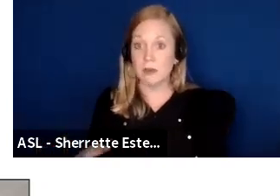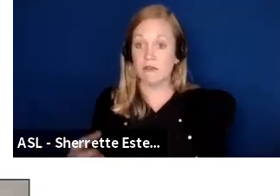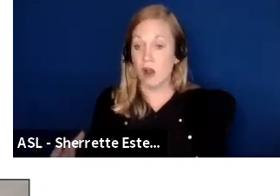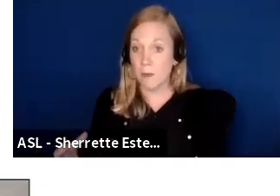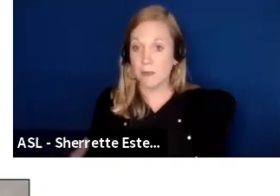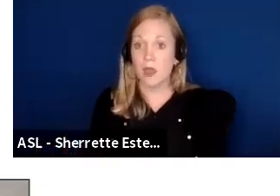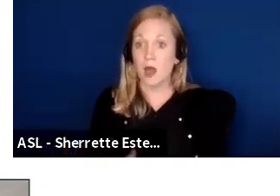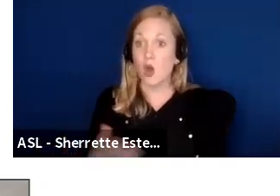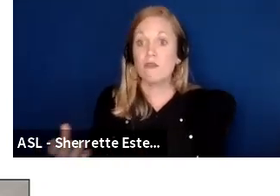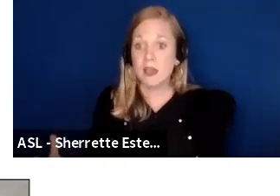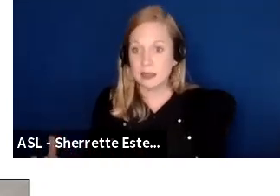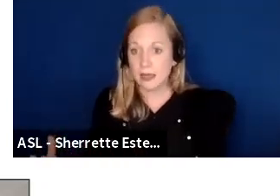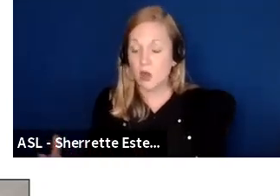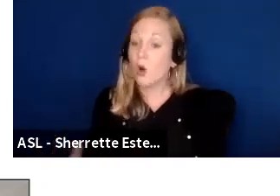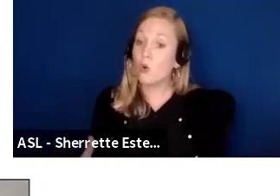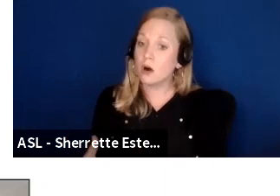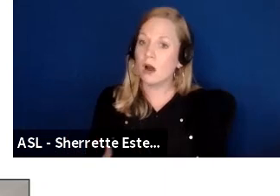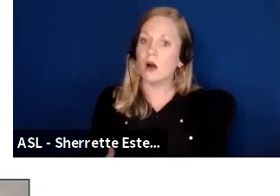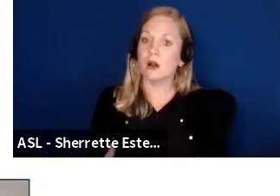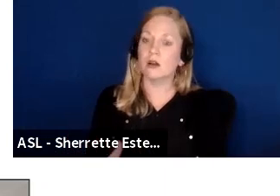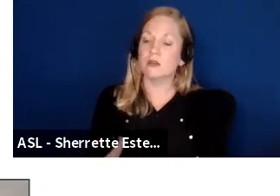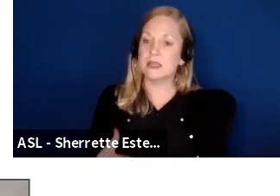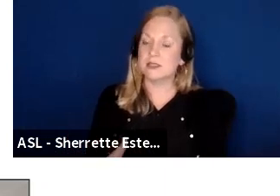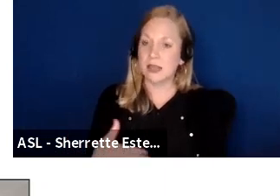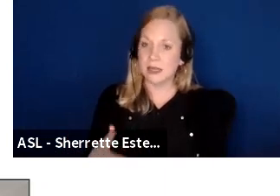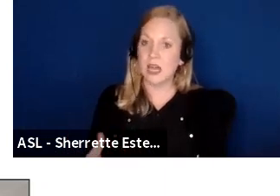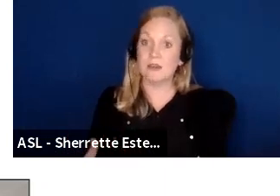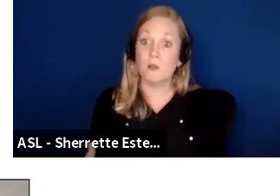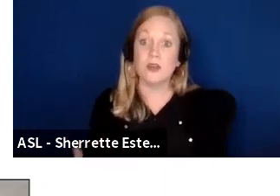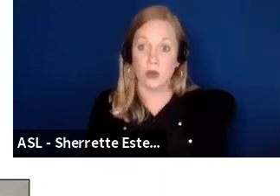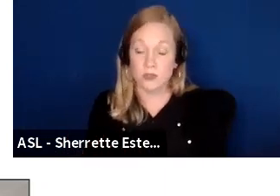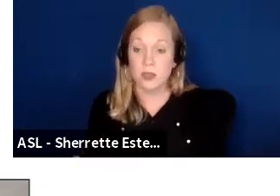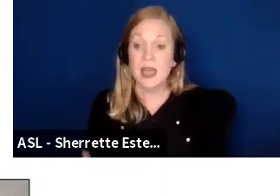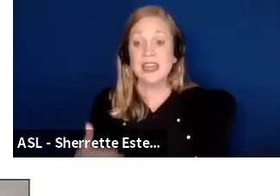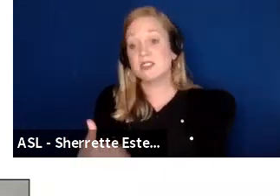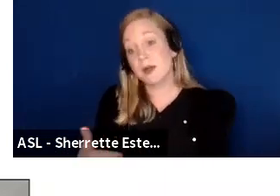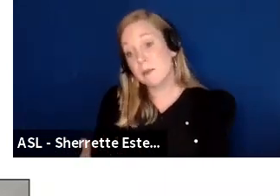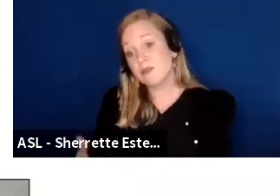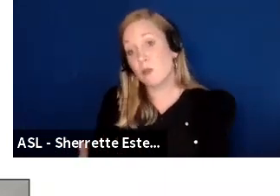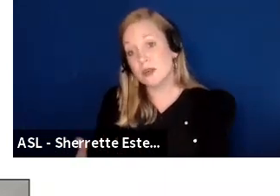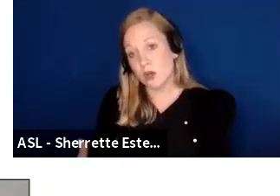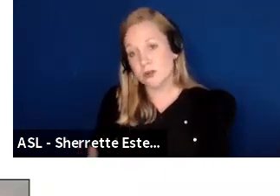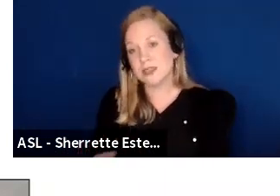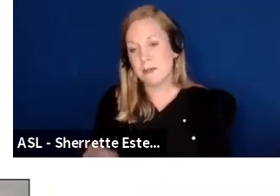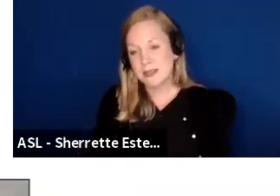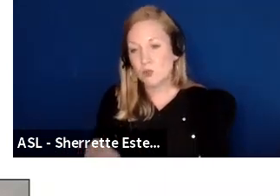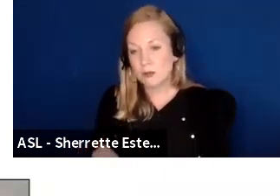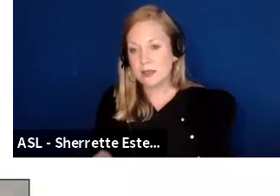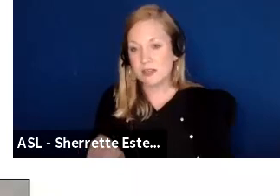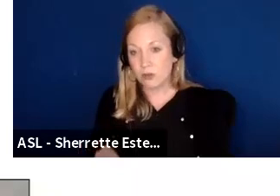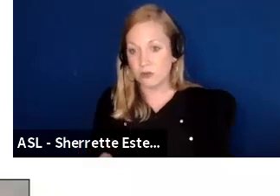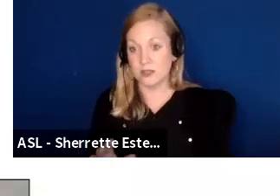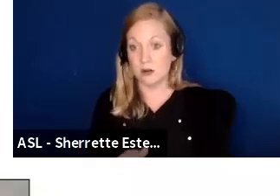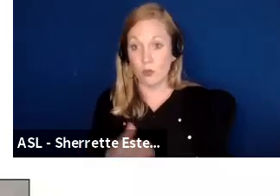elements coming from an overhead light, or is lighting coming from windows? And if it's coming from windows, that makes it